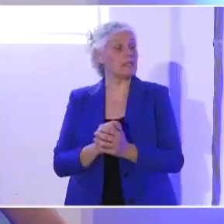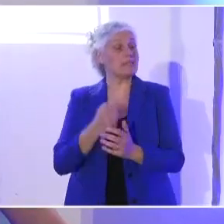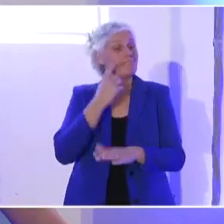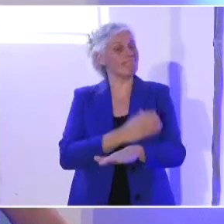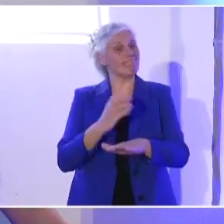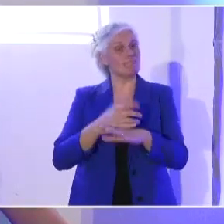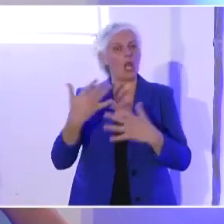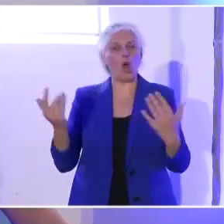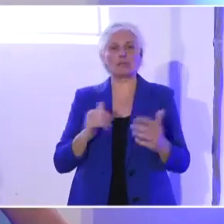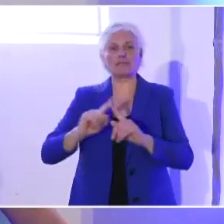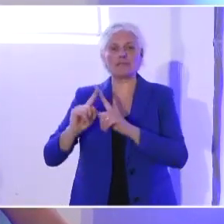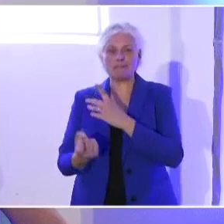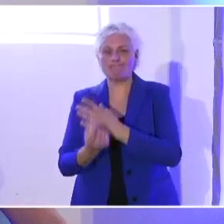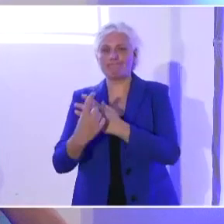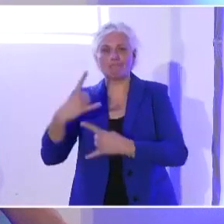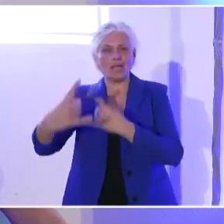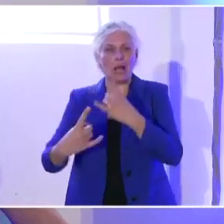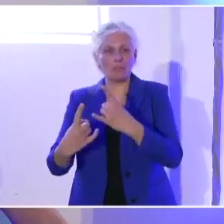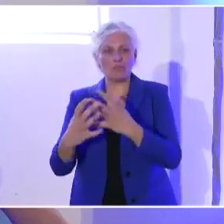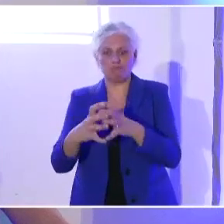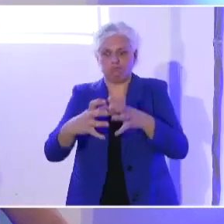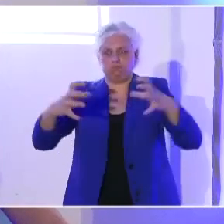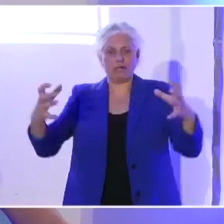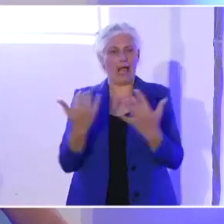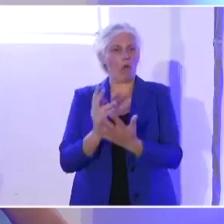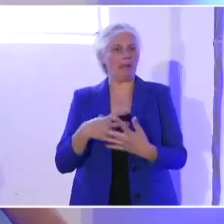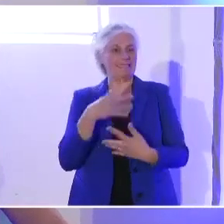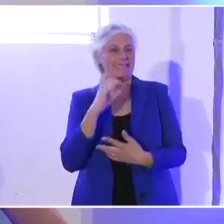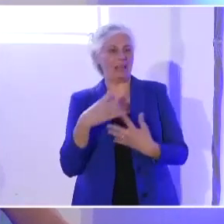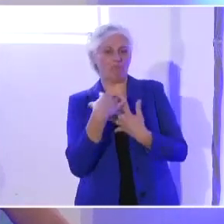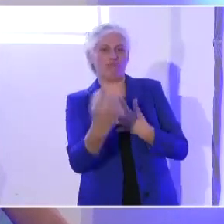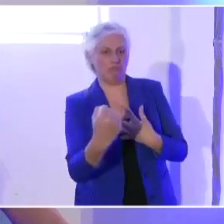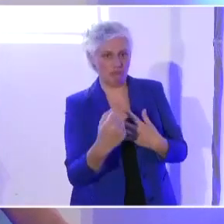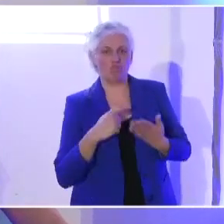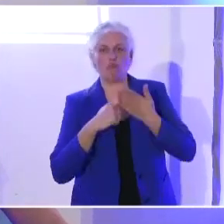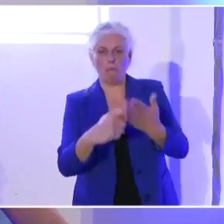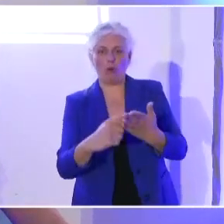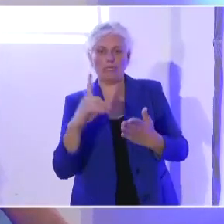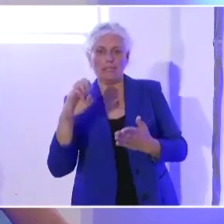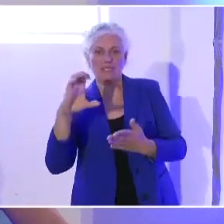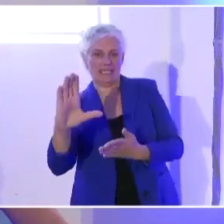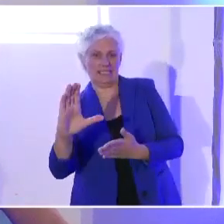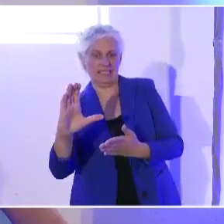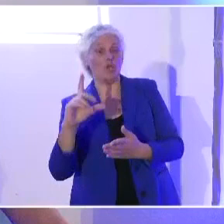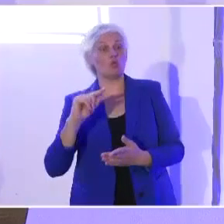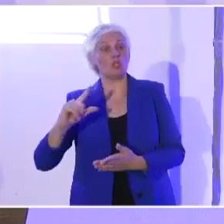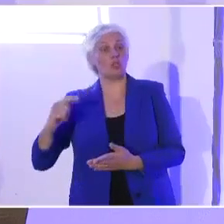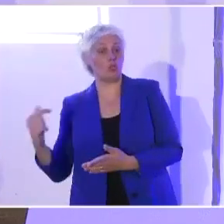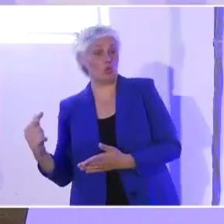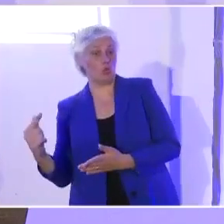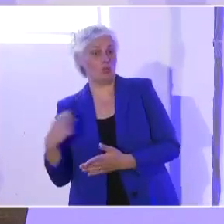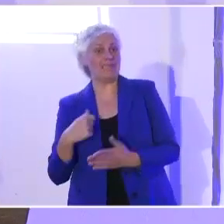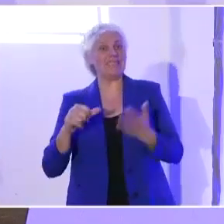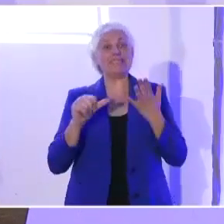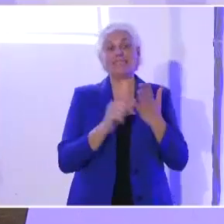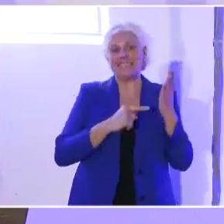significant amount of activity in terms of the volume of data breaches reported to the DPC. So in 2022, we saw